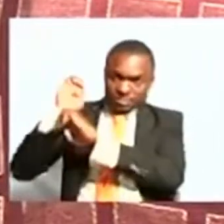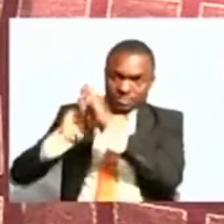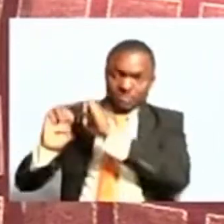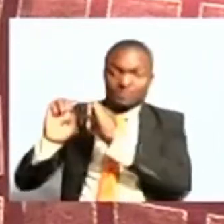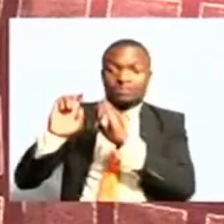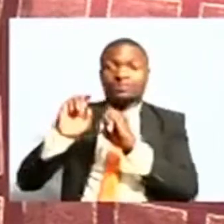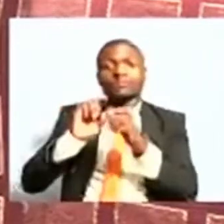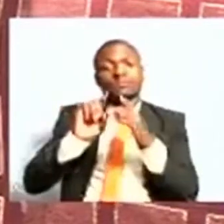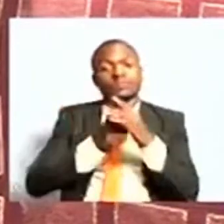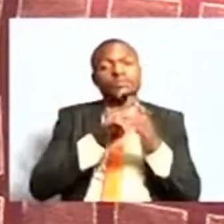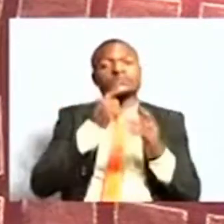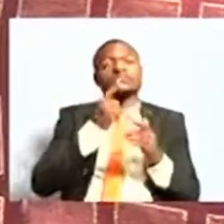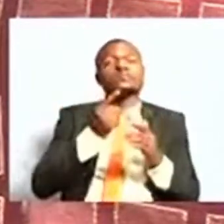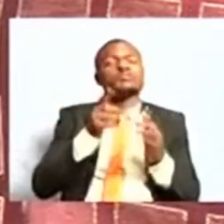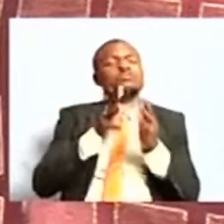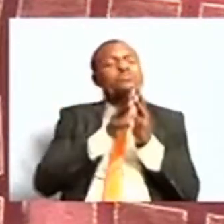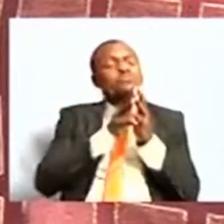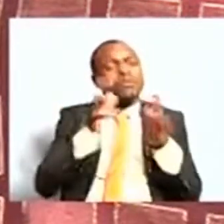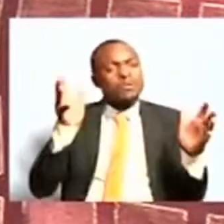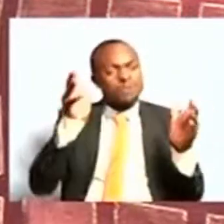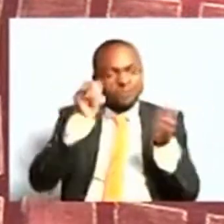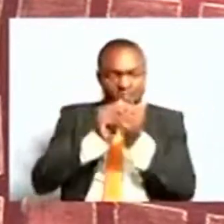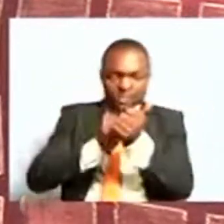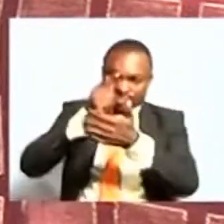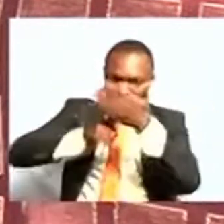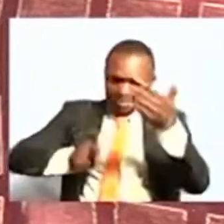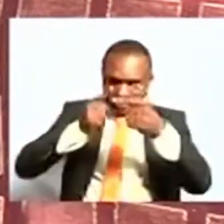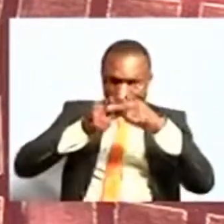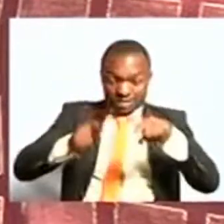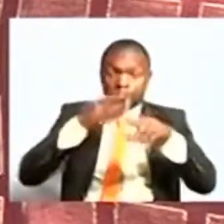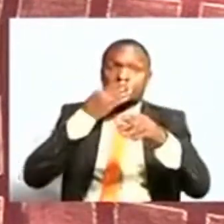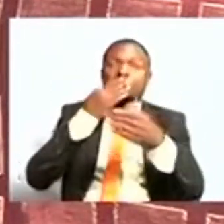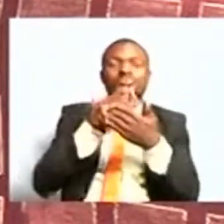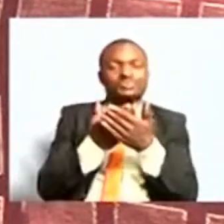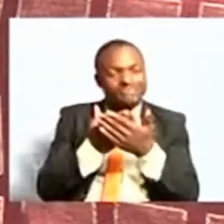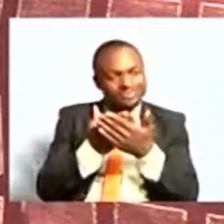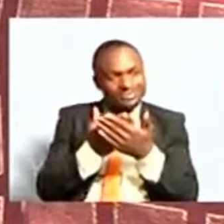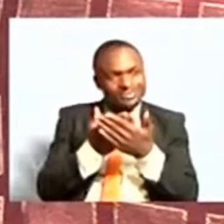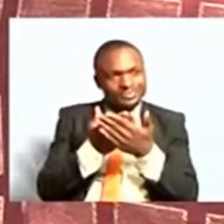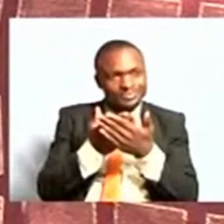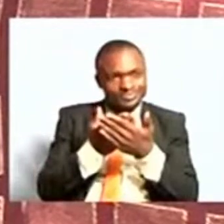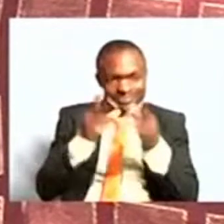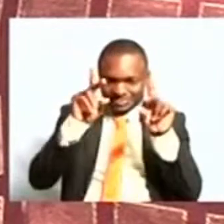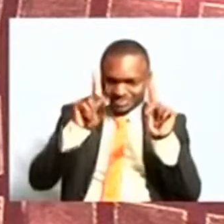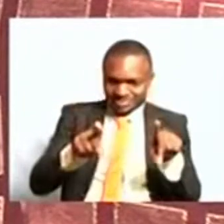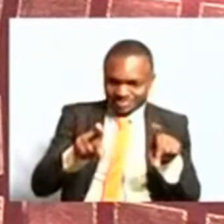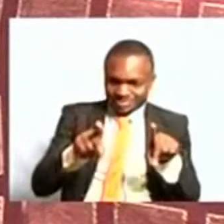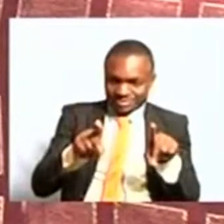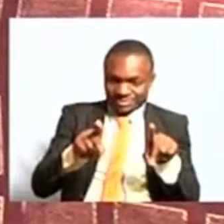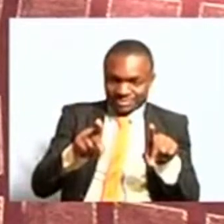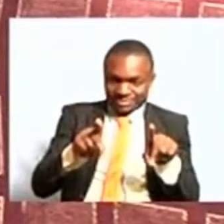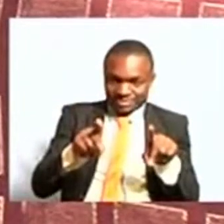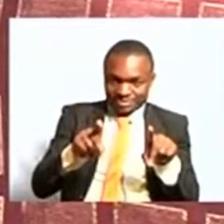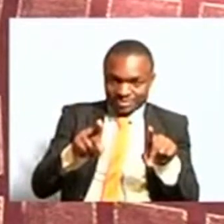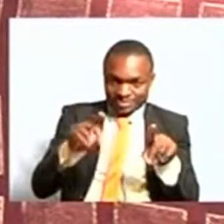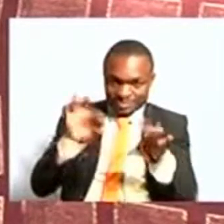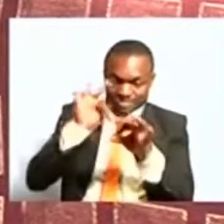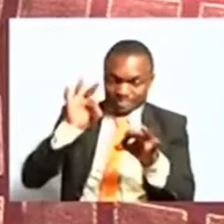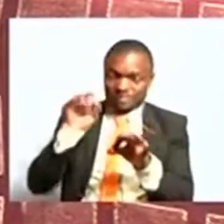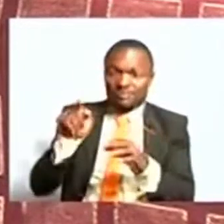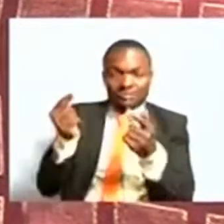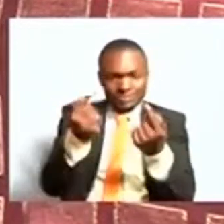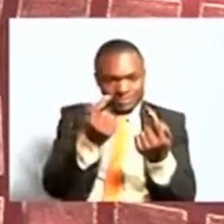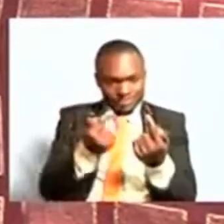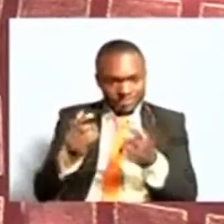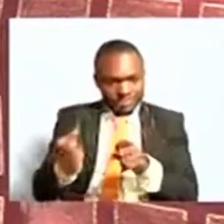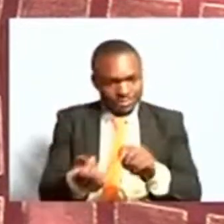start telling you more about what happened. So it's always good for the person who has been found in that situation to go